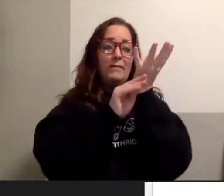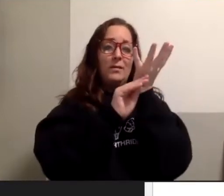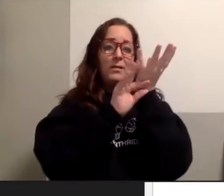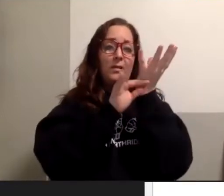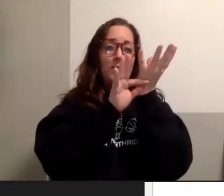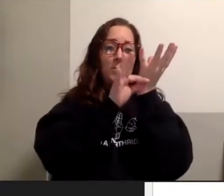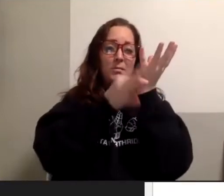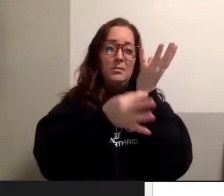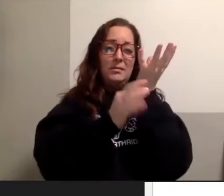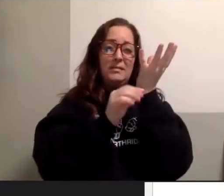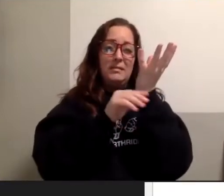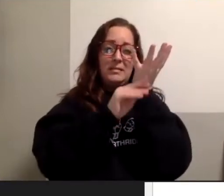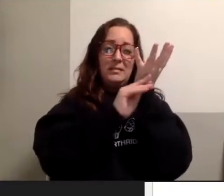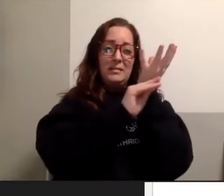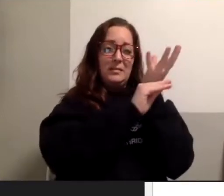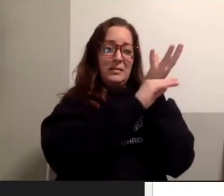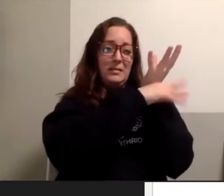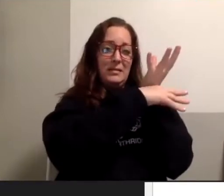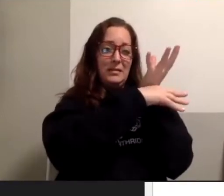the stamens.